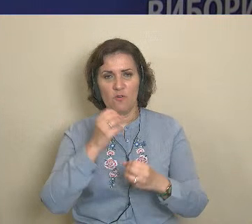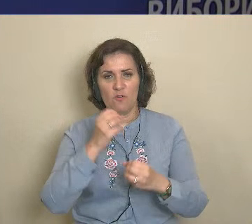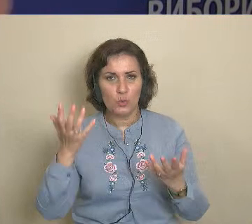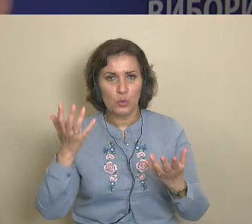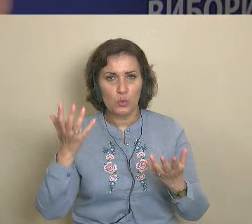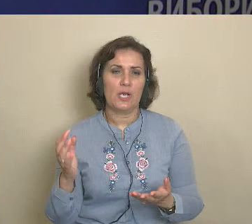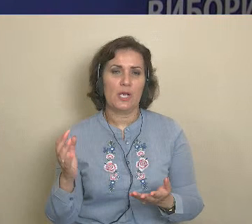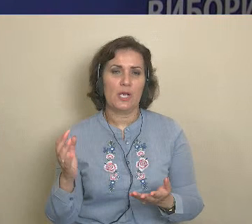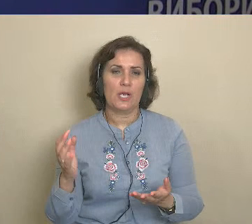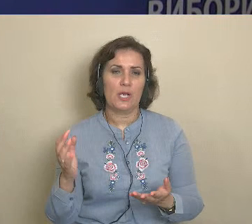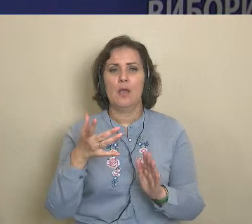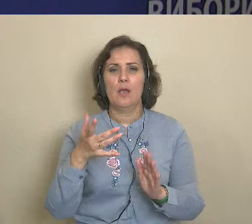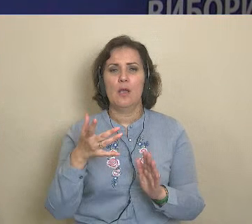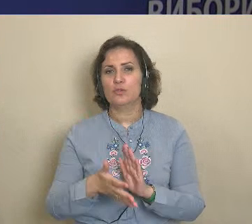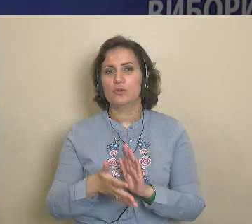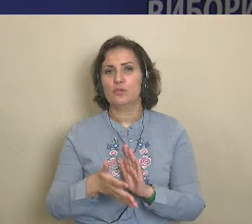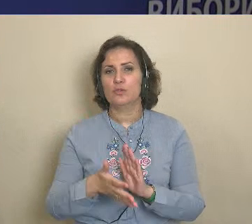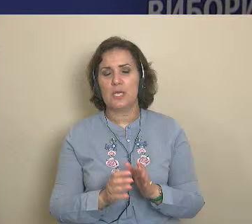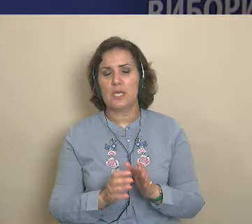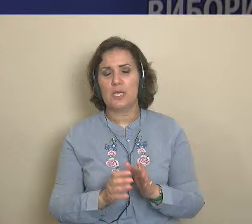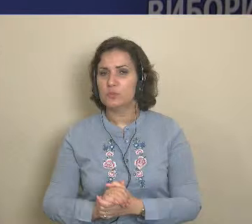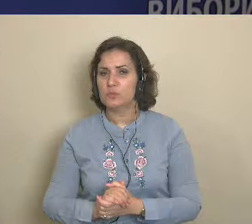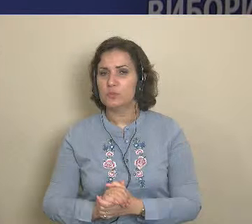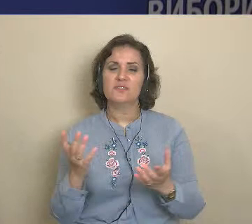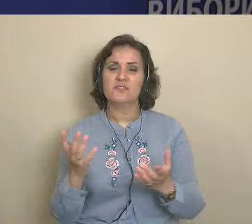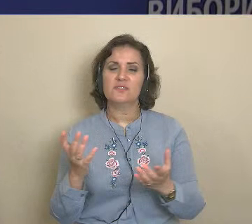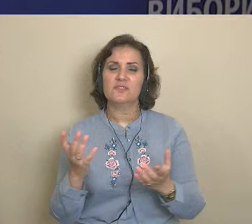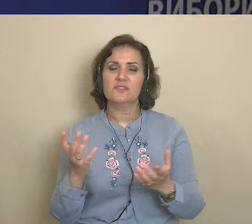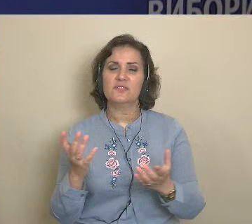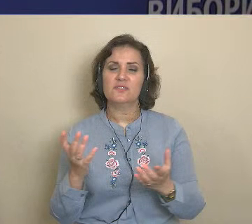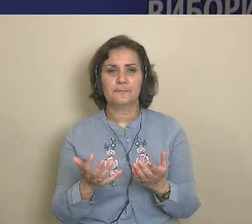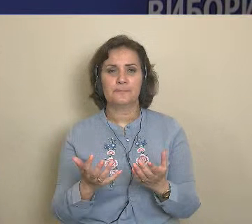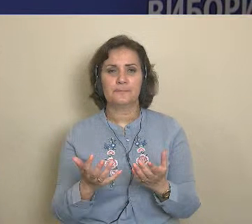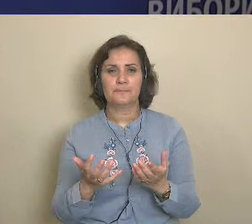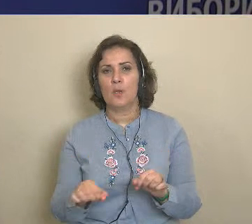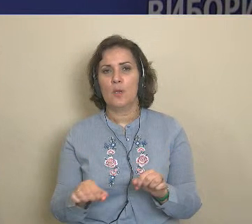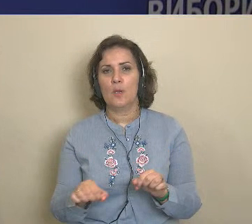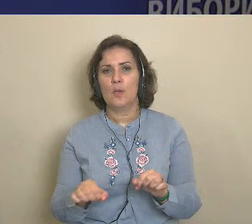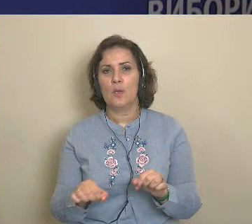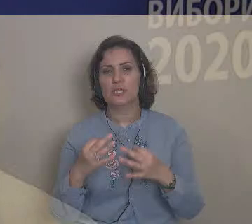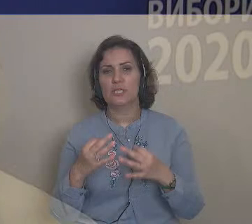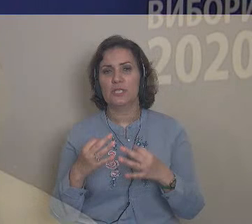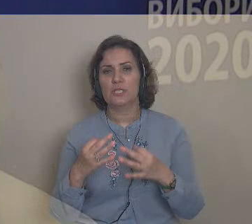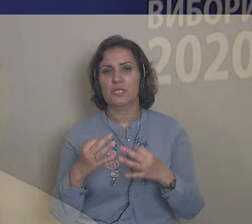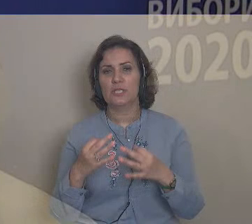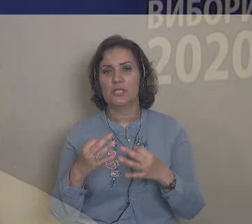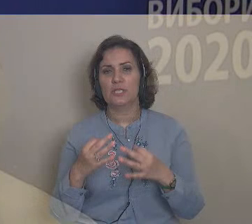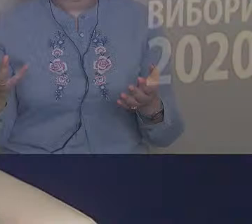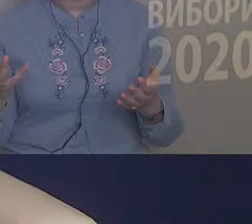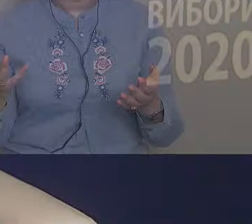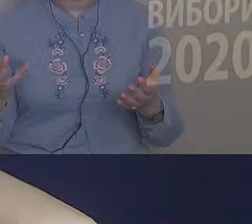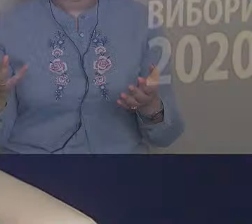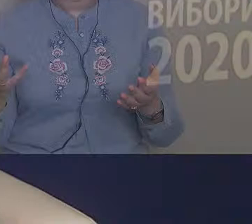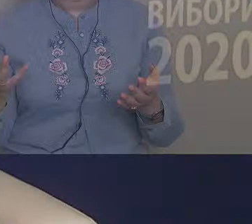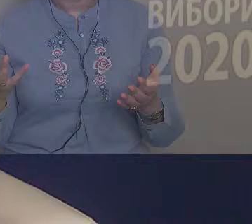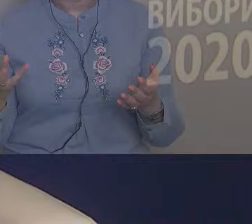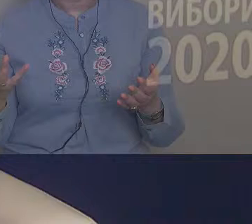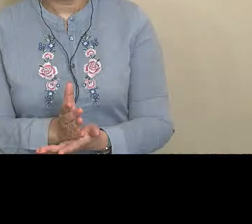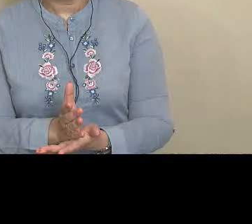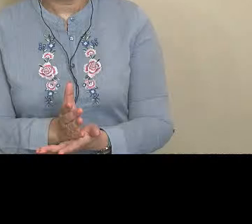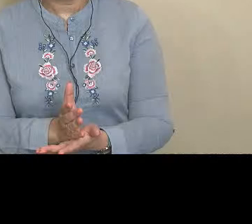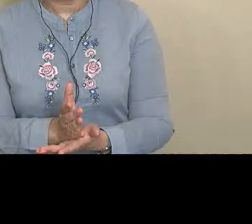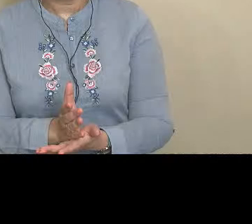with the help of those, have to augment our legal culture and understanding of the society, which offenses and